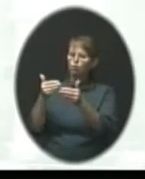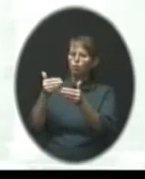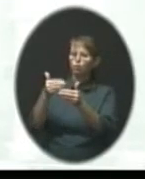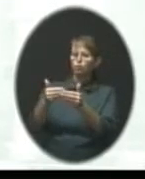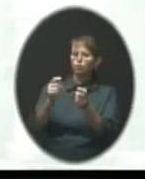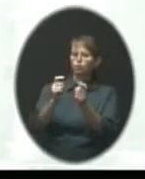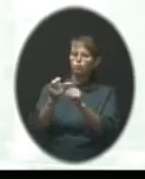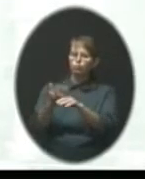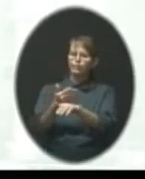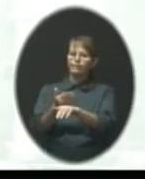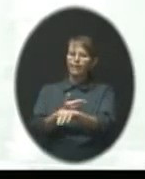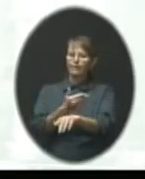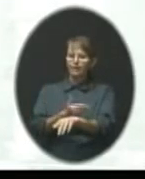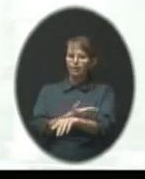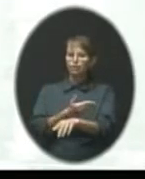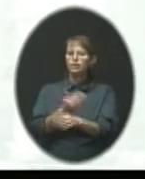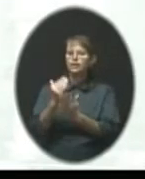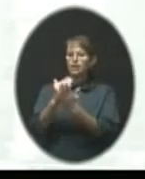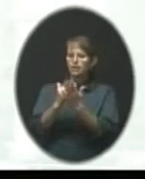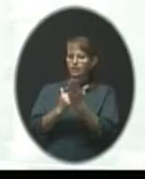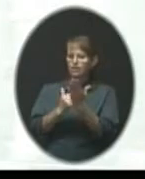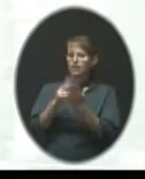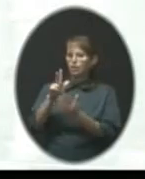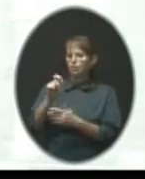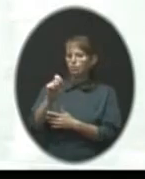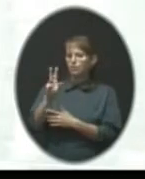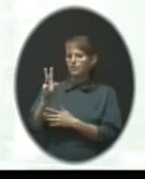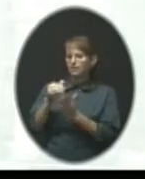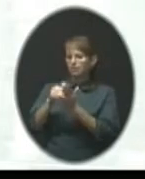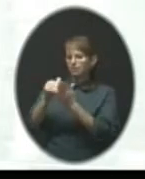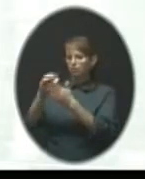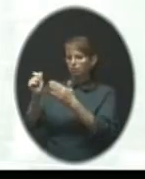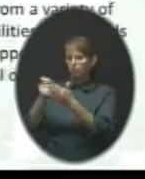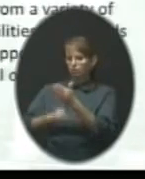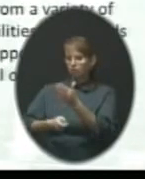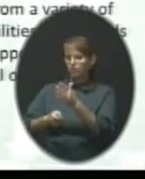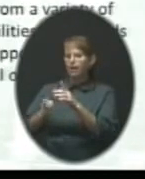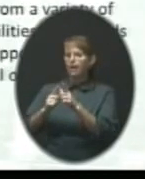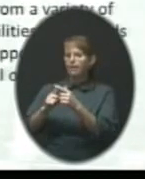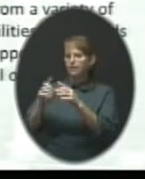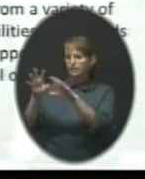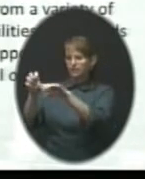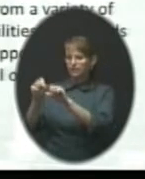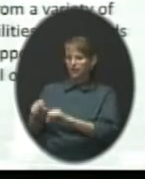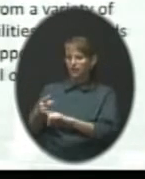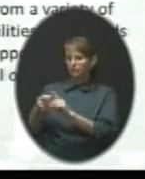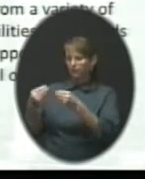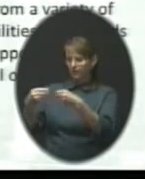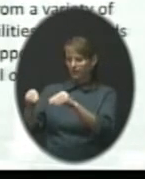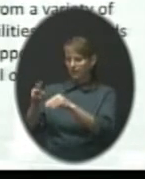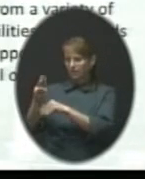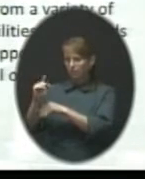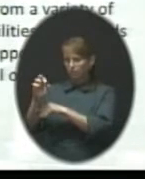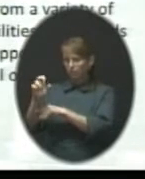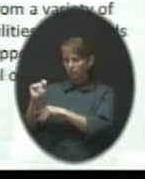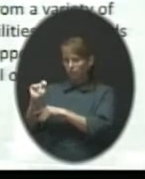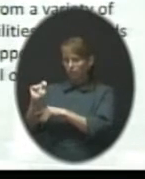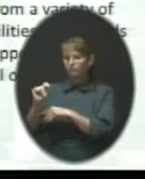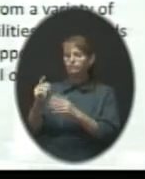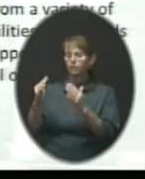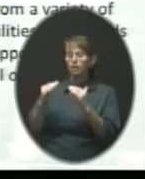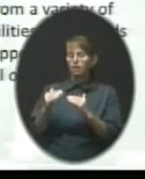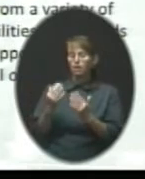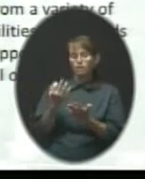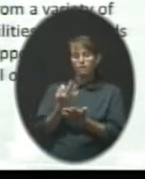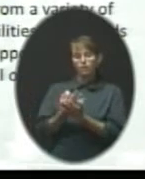for that site at $3.6 million and remove the property from the market. As far as funding for those improvements, because I know it's